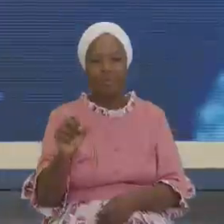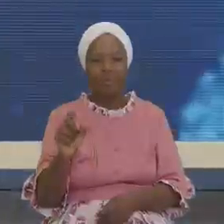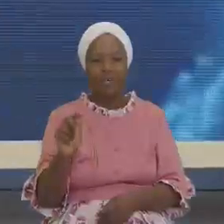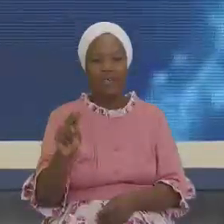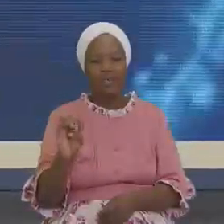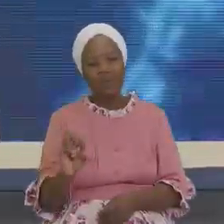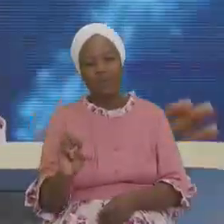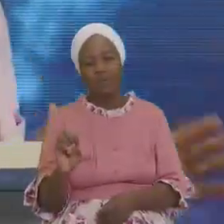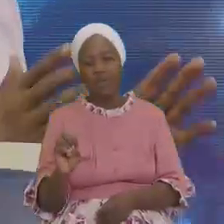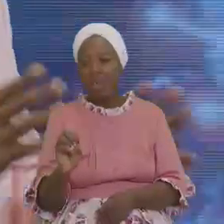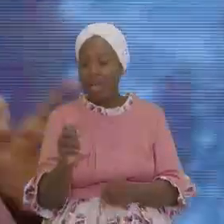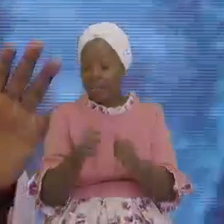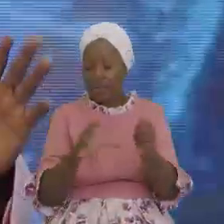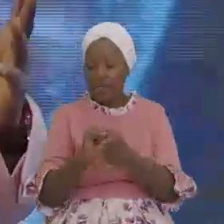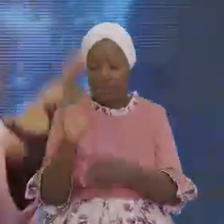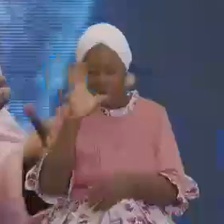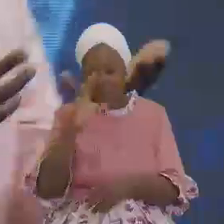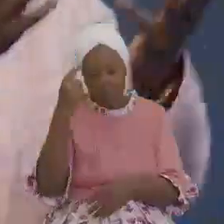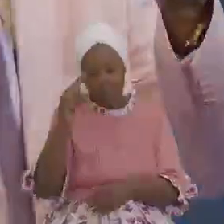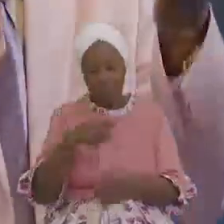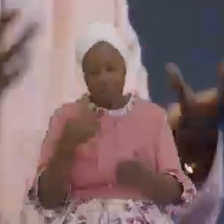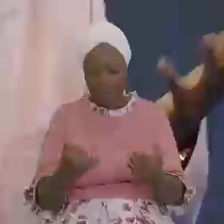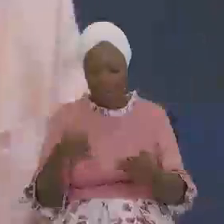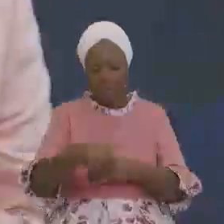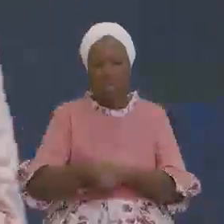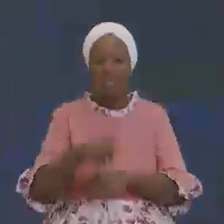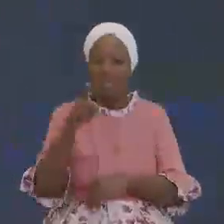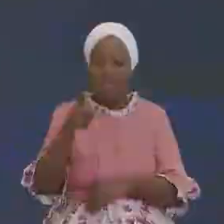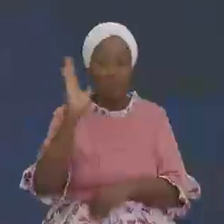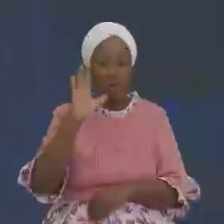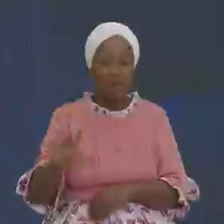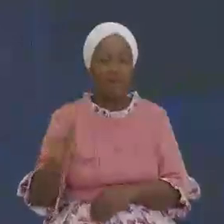Everything you are seeking for tonight, you will find.